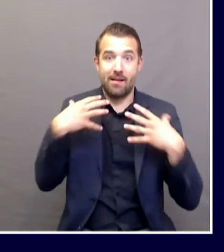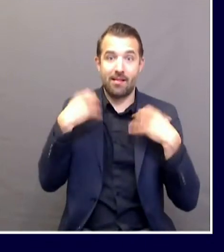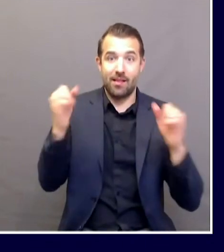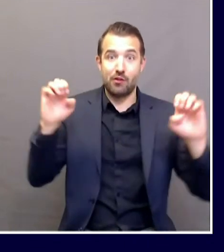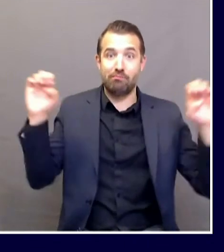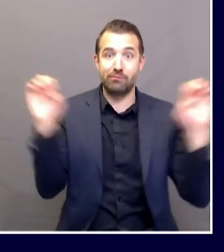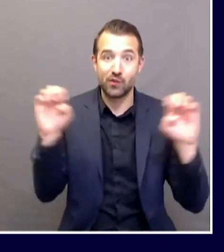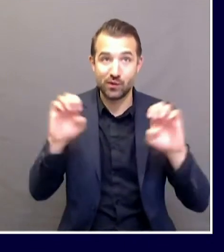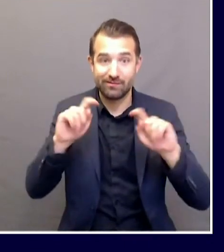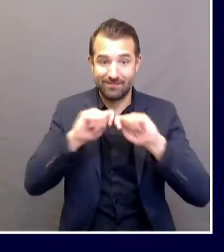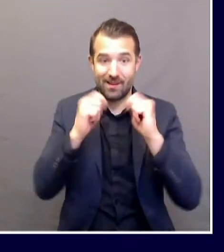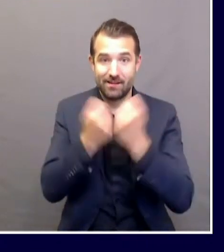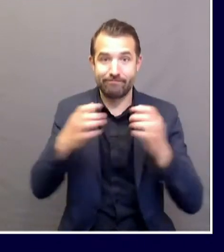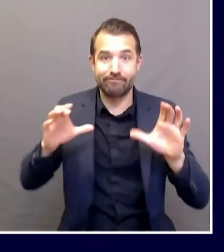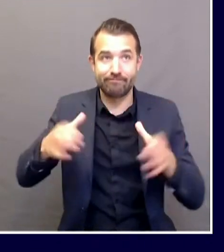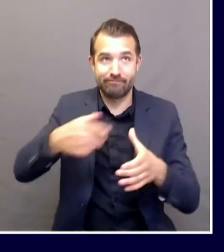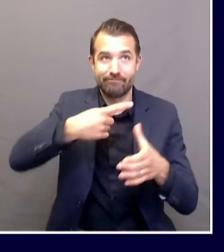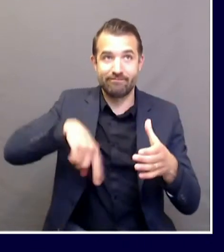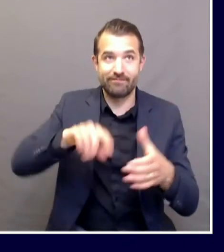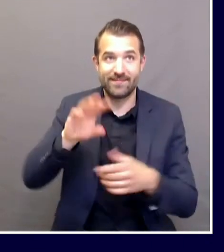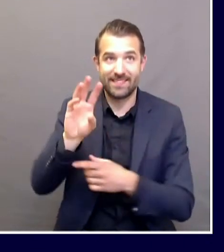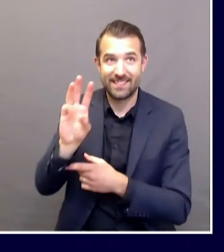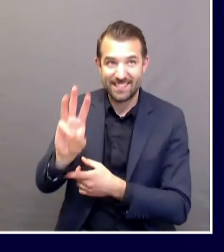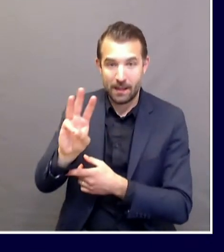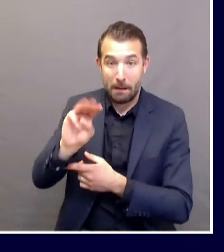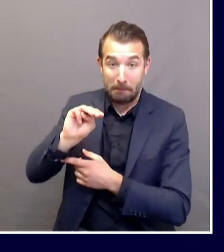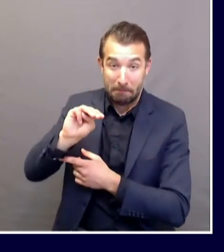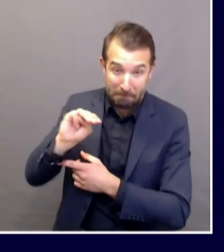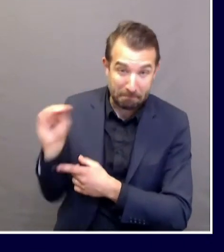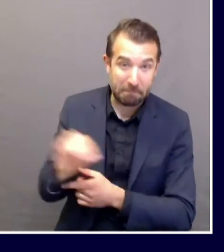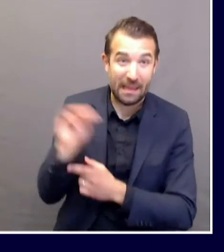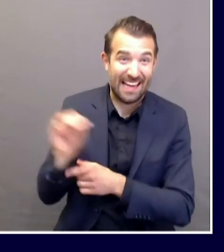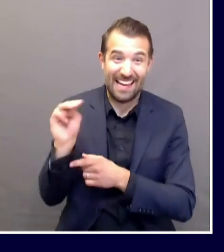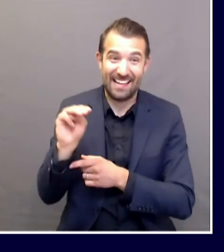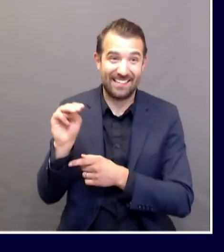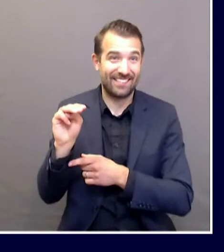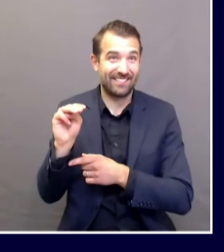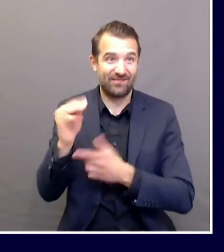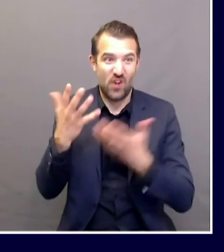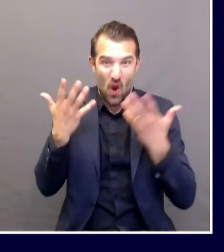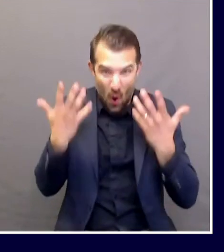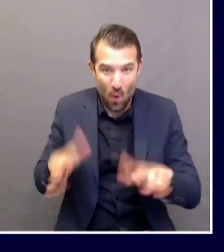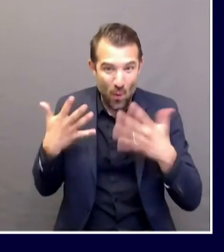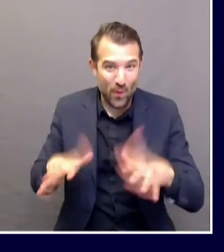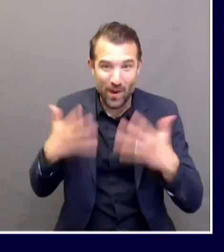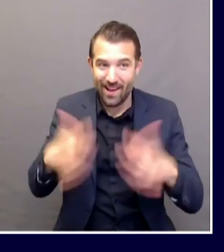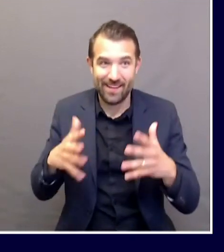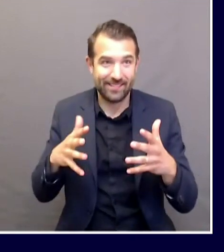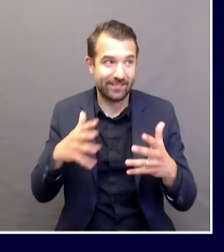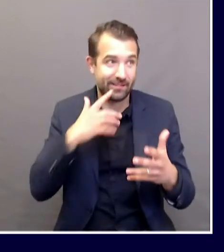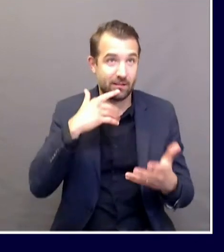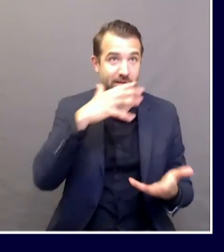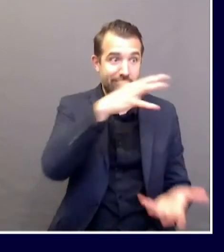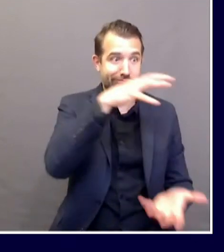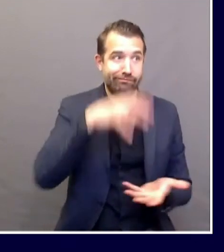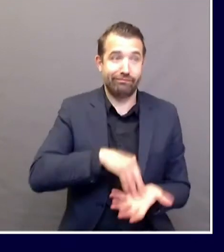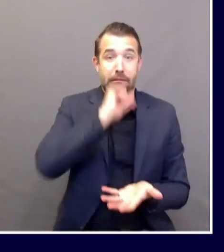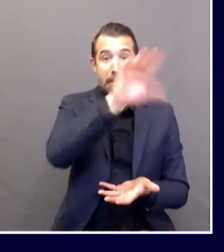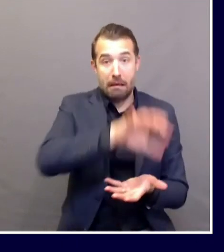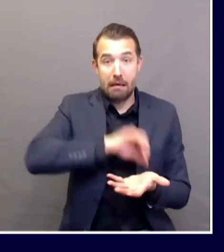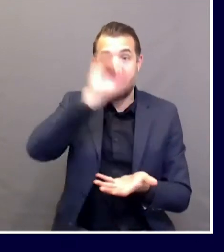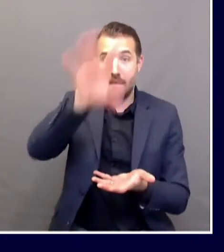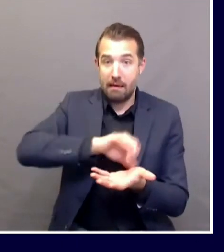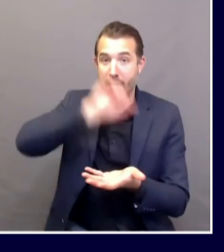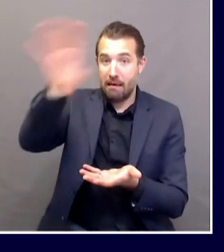6 millionth item of PPE, 6 million items. Now, we began delivering PPE